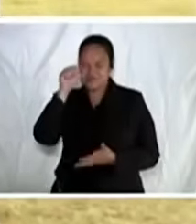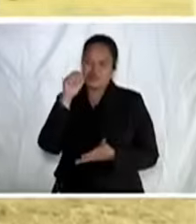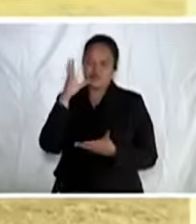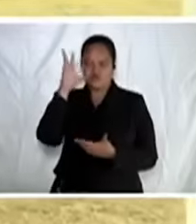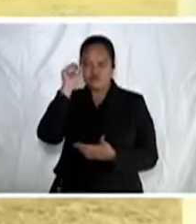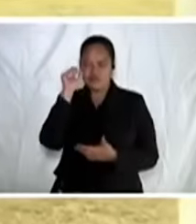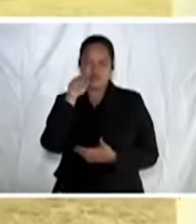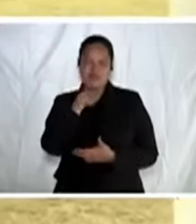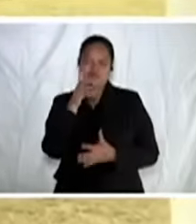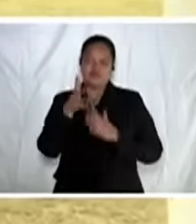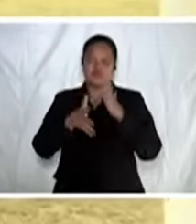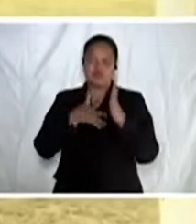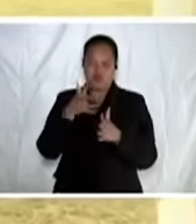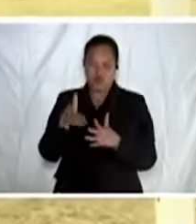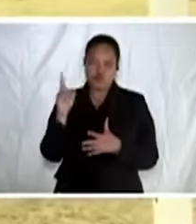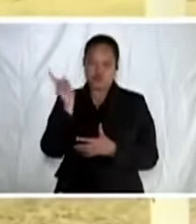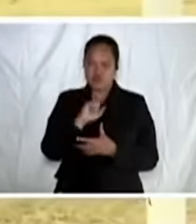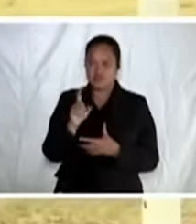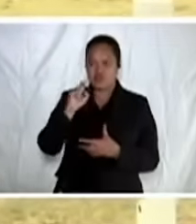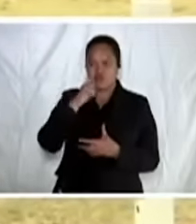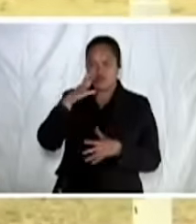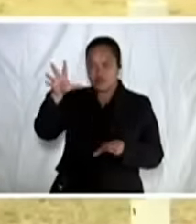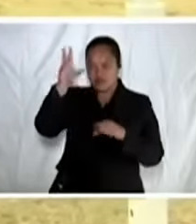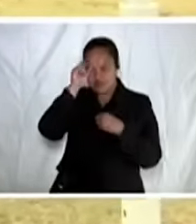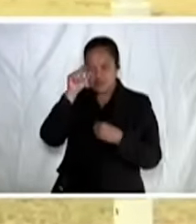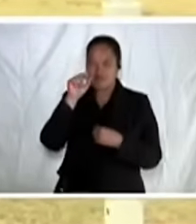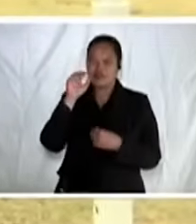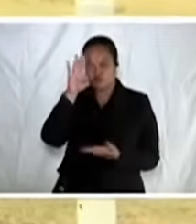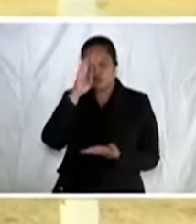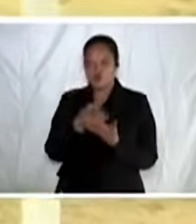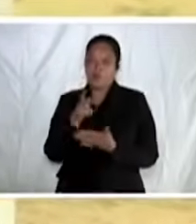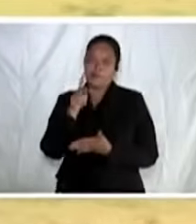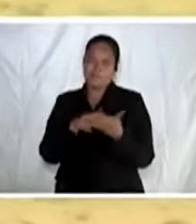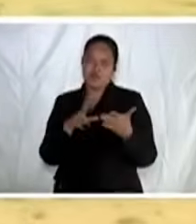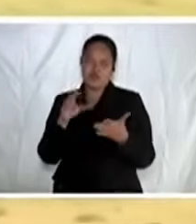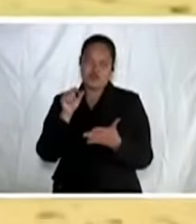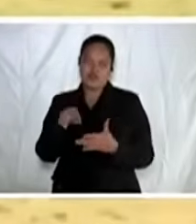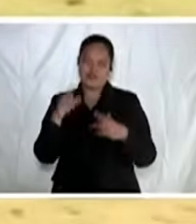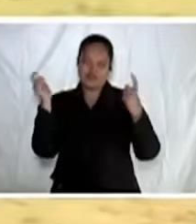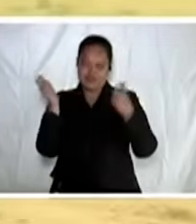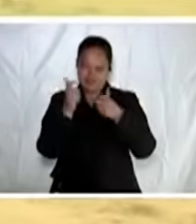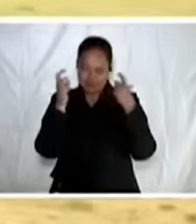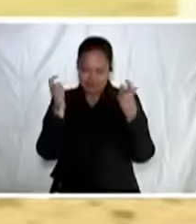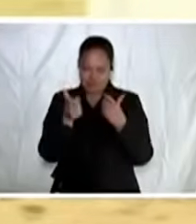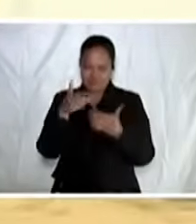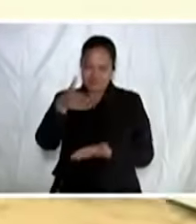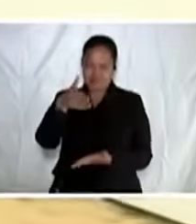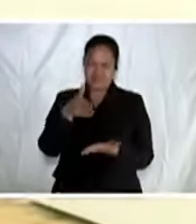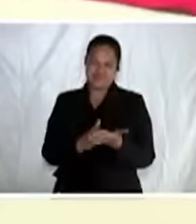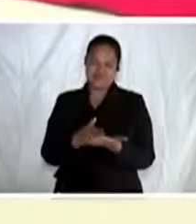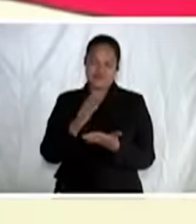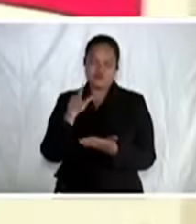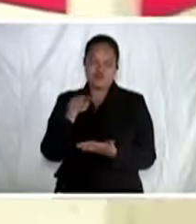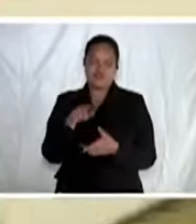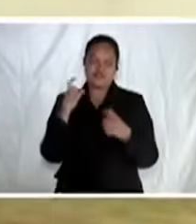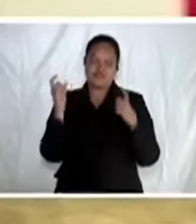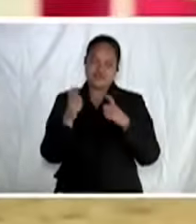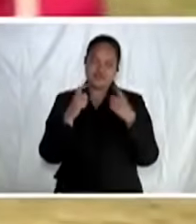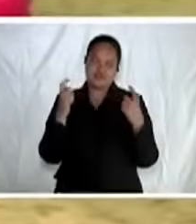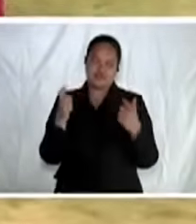ngaraba na sini kwa nerto ambo titi ni songo erto mai musuko bata na kena keke e bagarotaki.